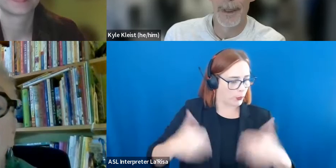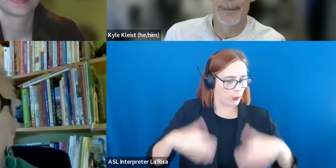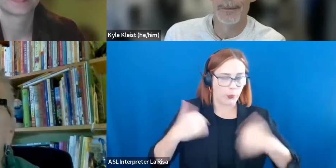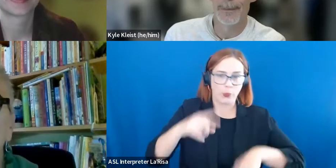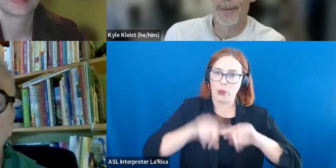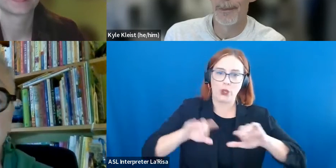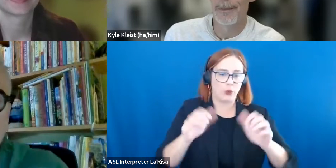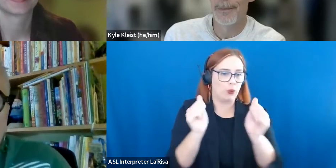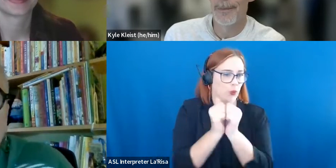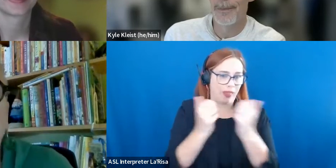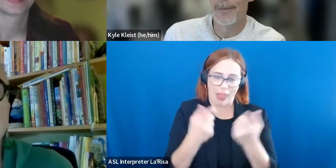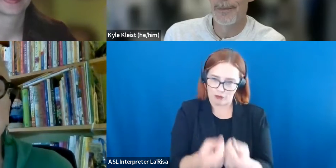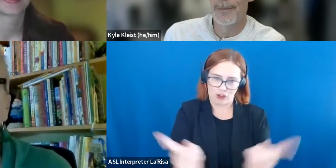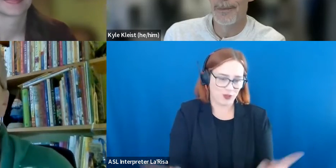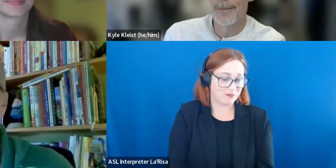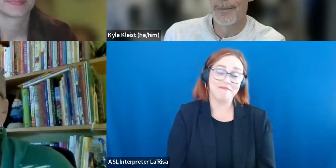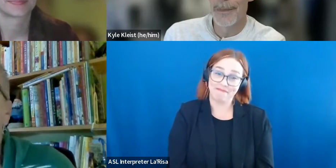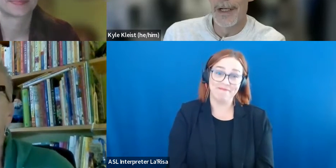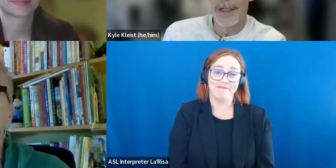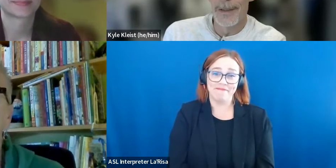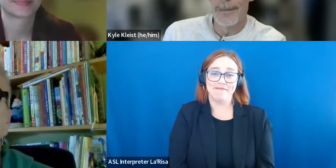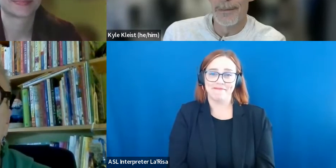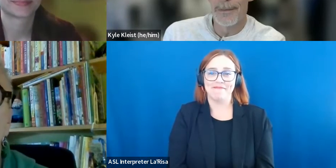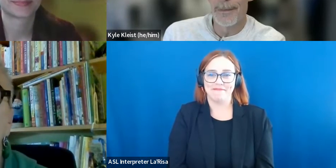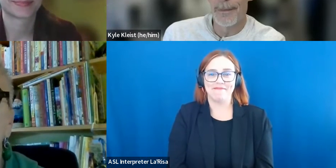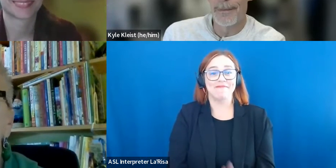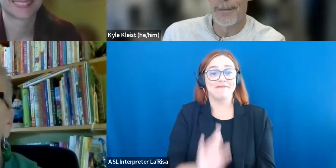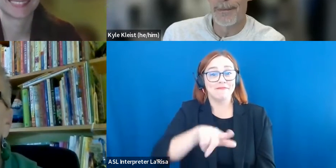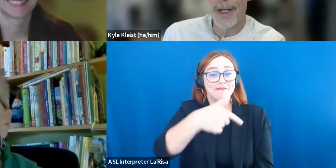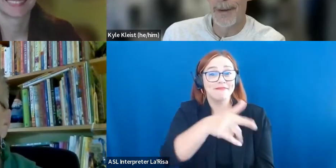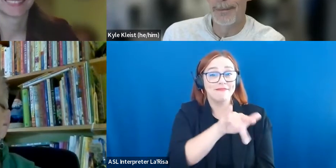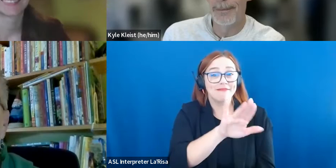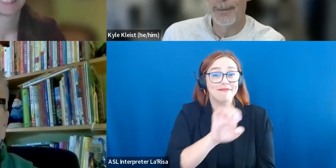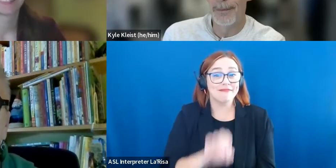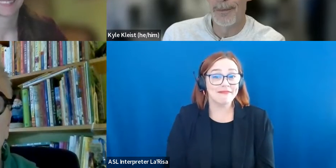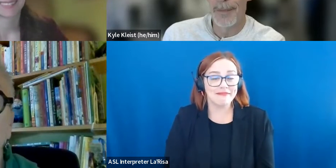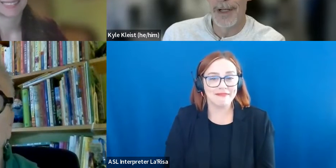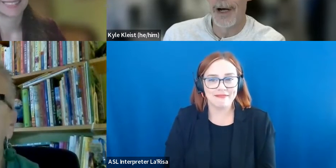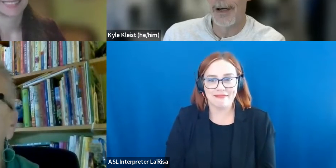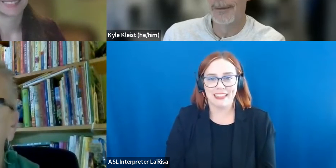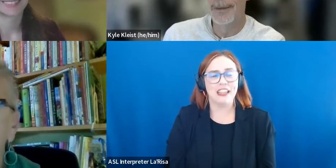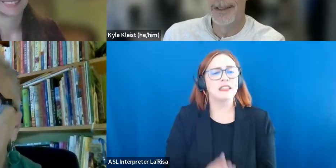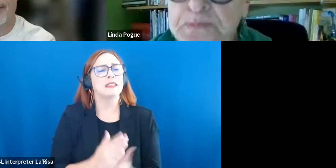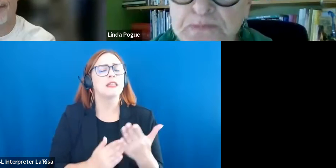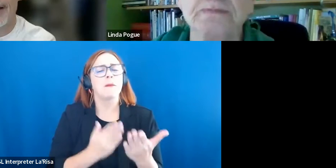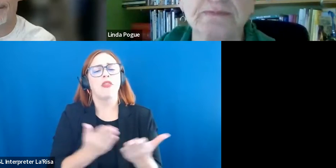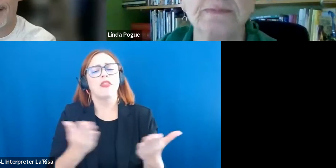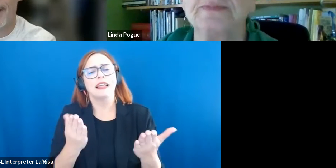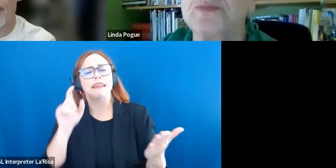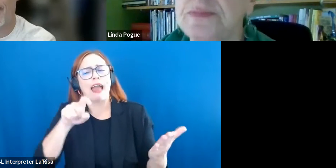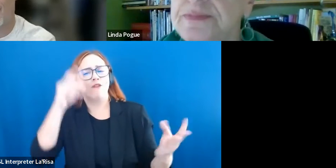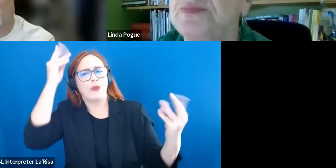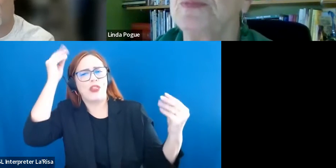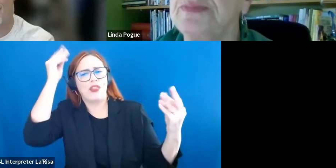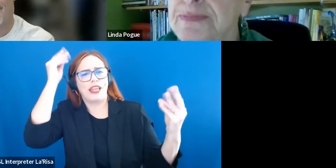Couldn't do it without you. So yes, Kyle, bring us back to some of the sensible things we have to think about here. Oh, yeah, staff